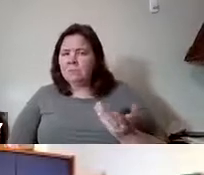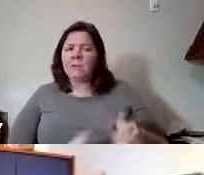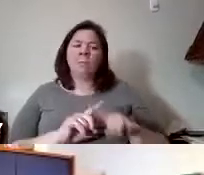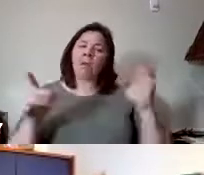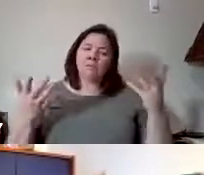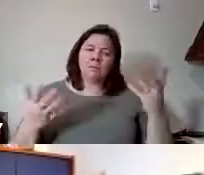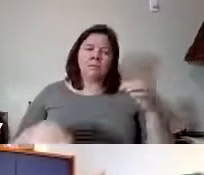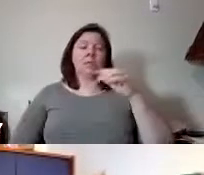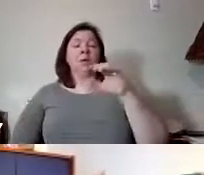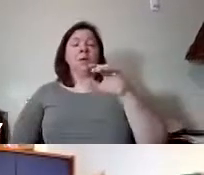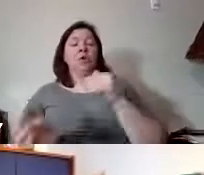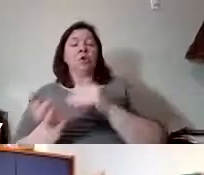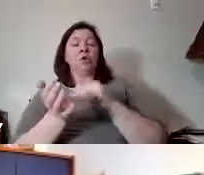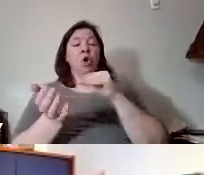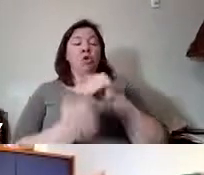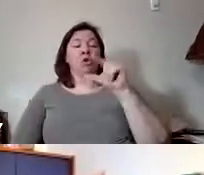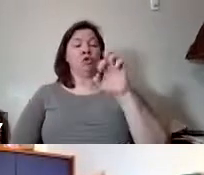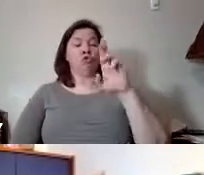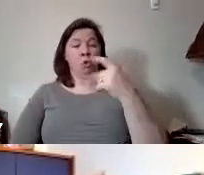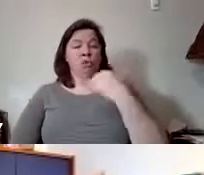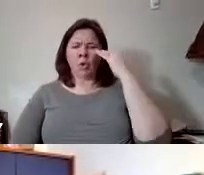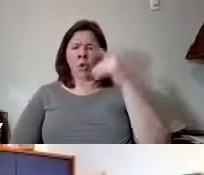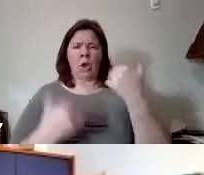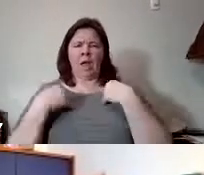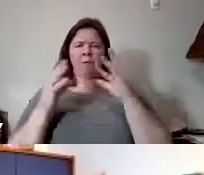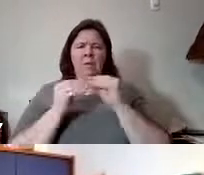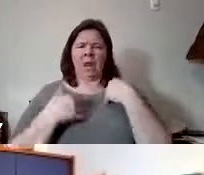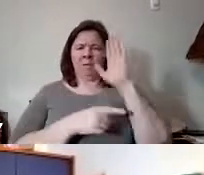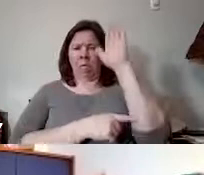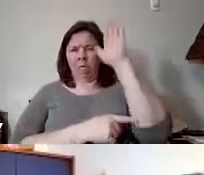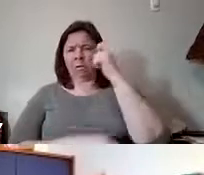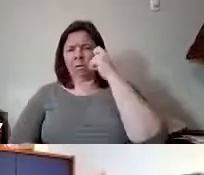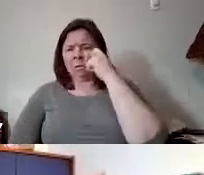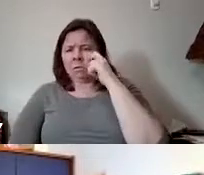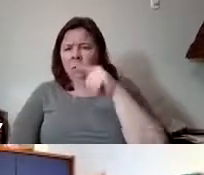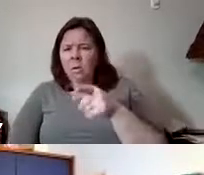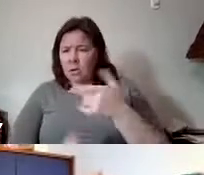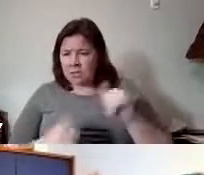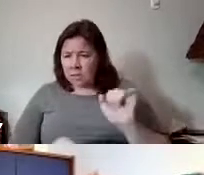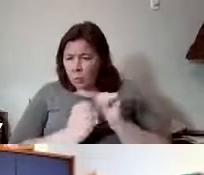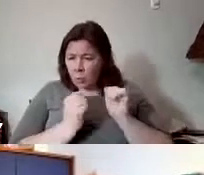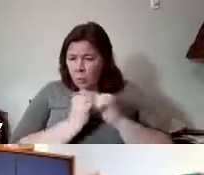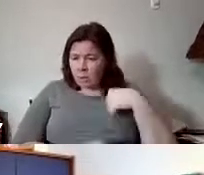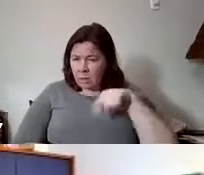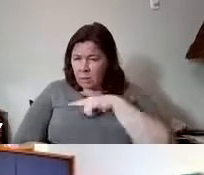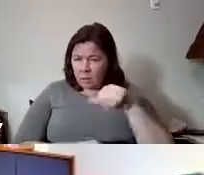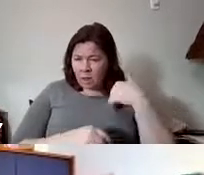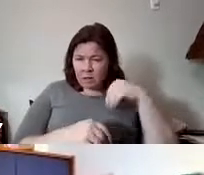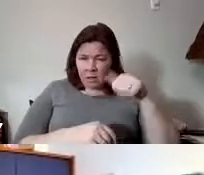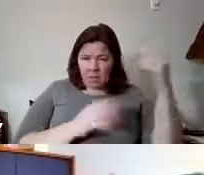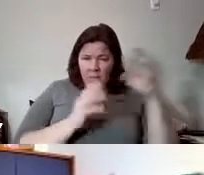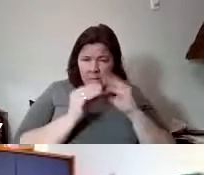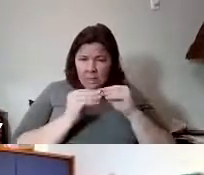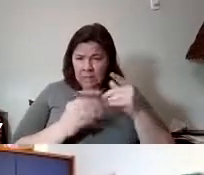Georgie, I know that you've got another meeting to go to. You had your hand up just now. I'm not sure if you're still with us, but if you could